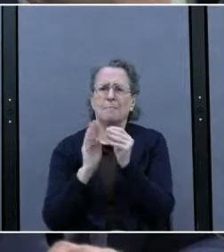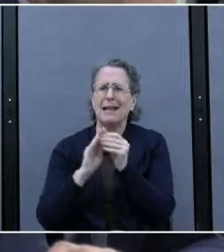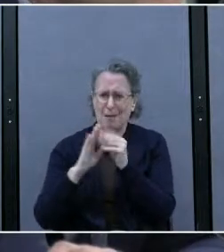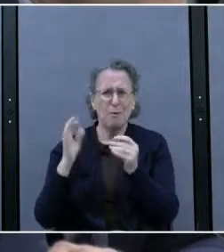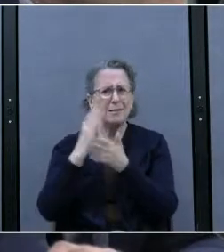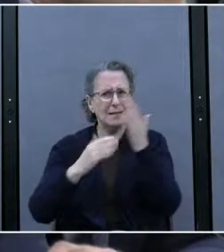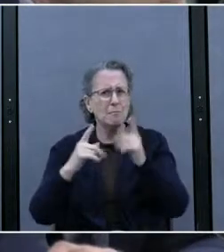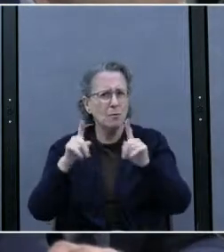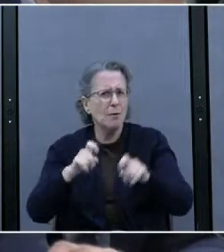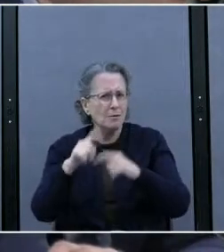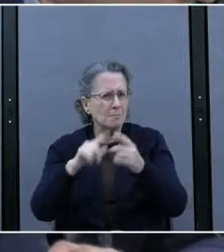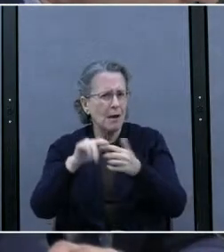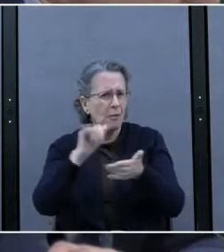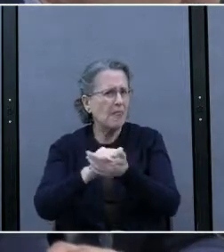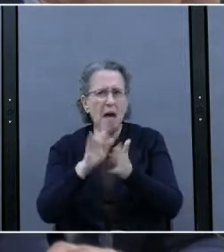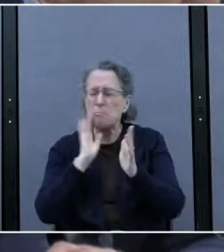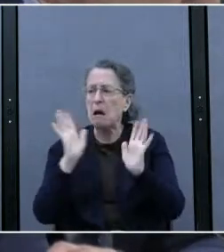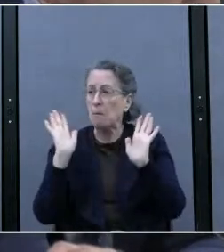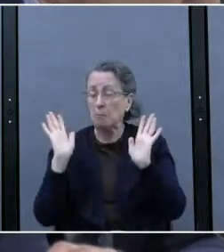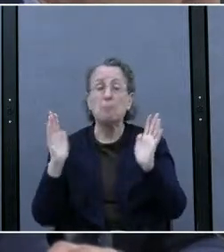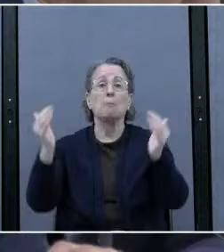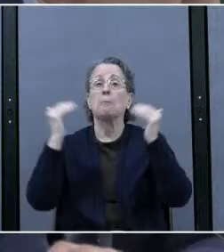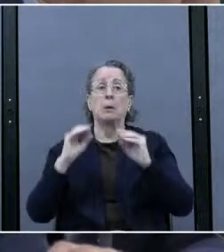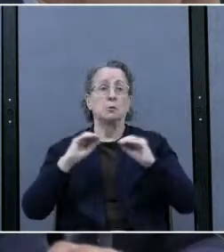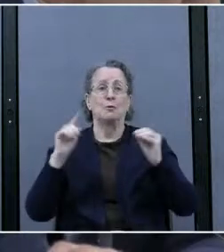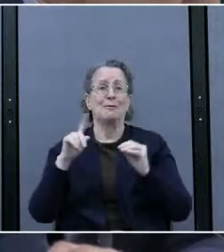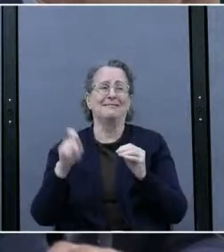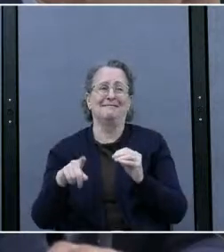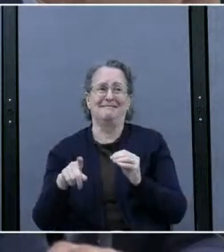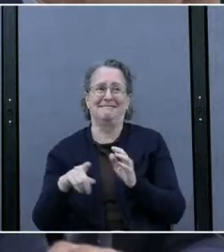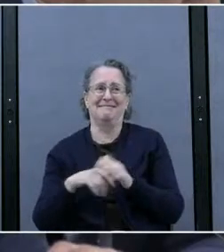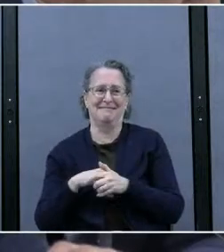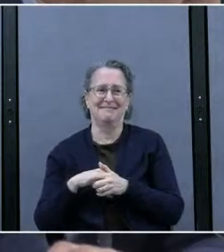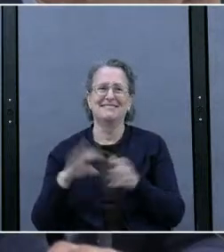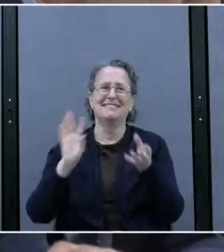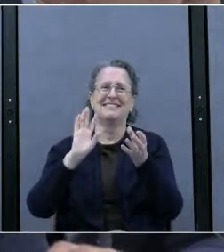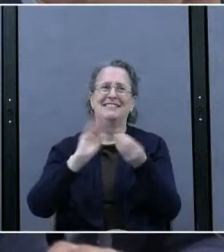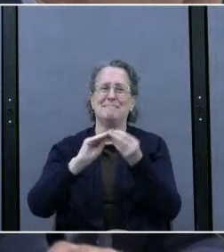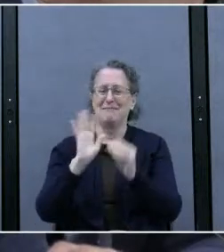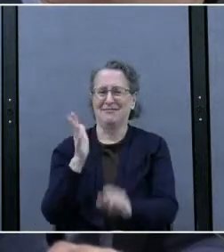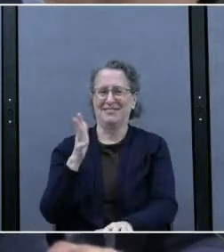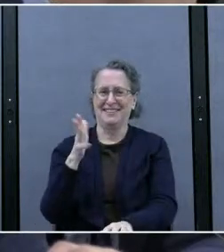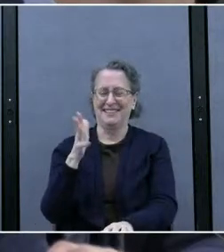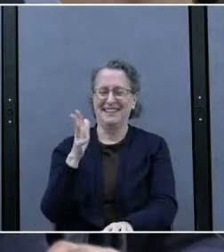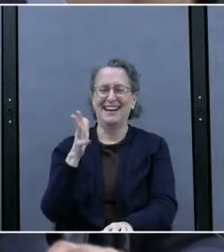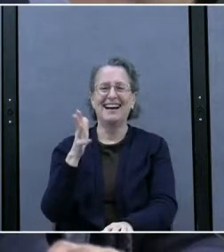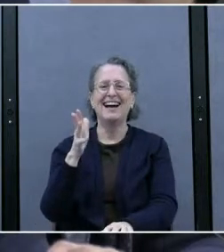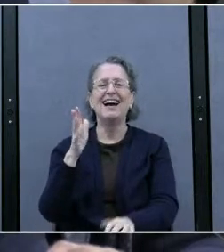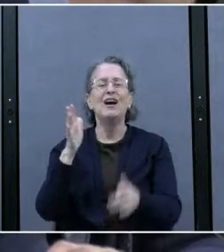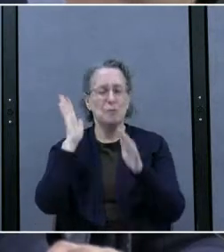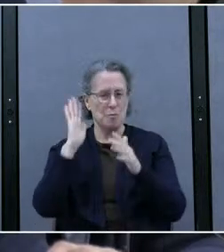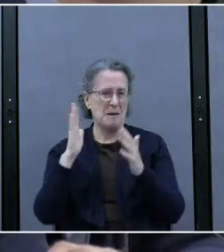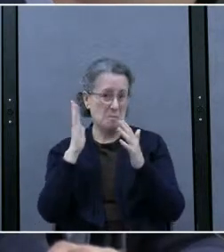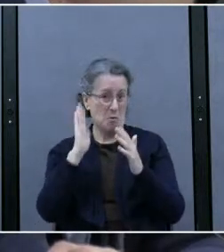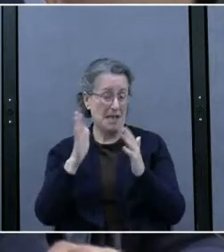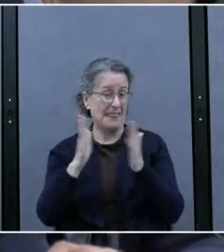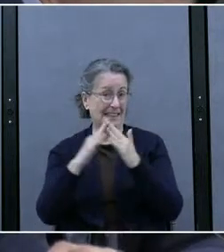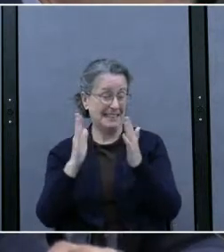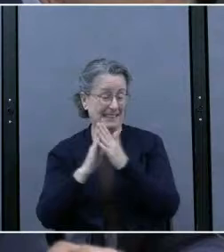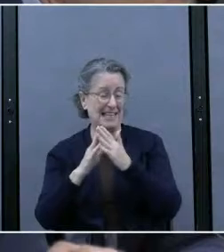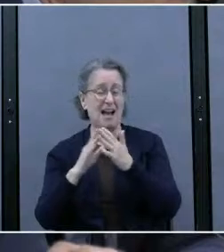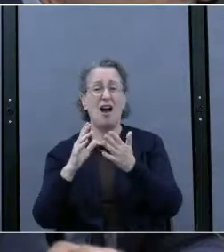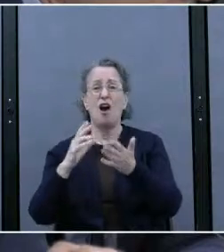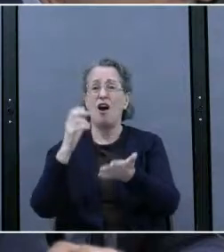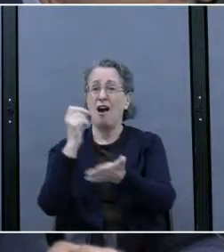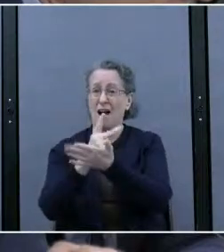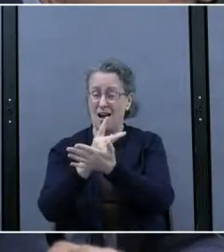Okay. Seeing none, we'll move on. Article 5, to see if the town will authorize its select board to employ a certified